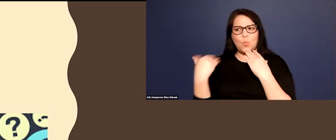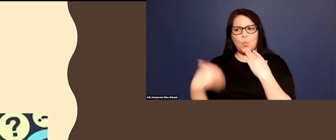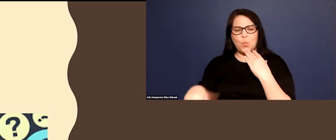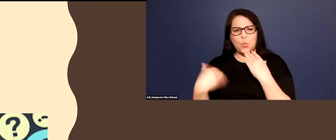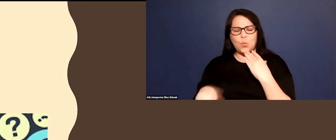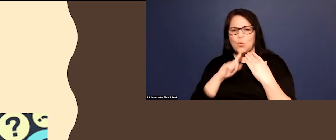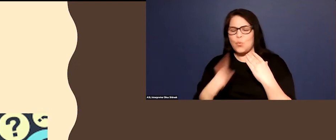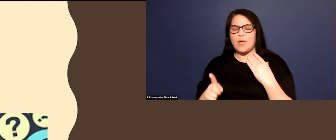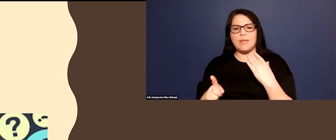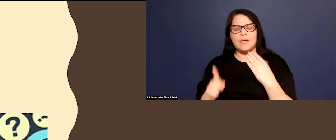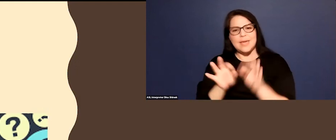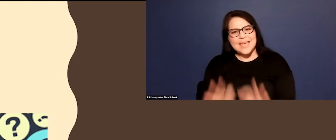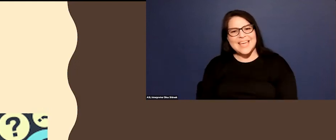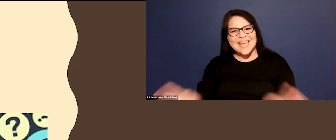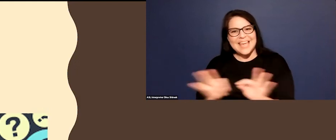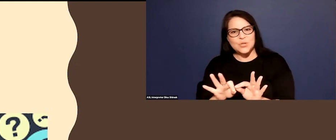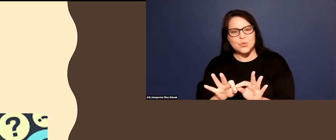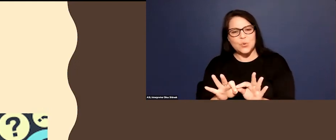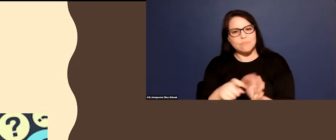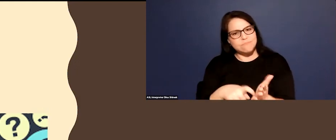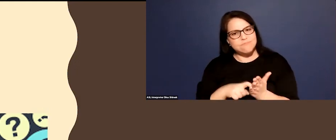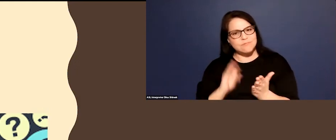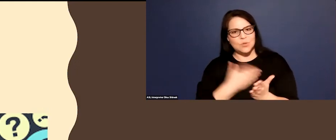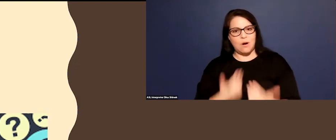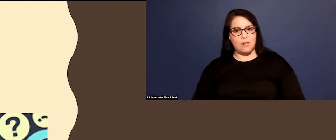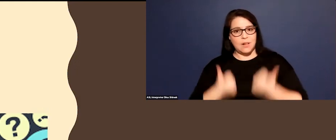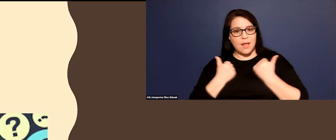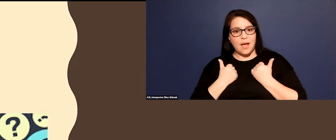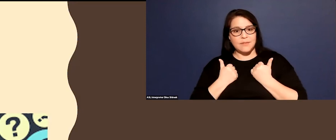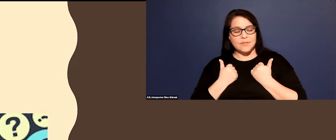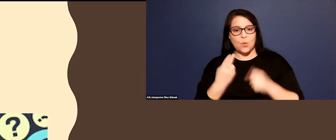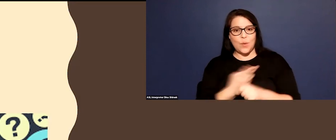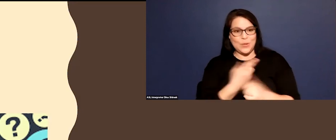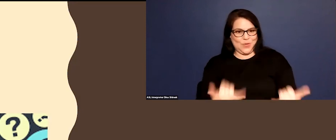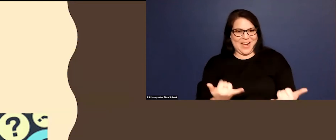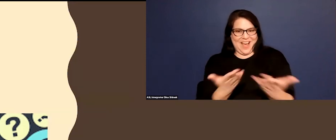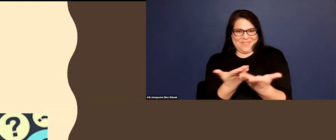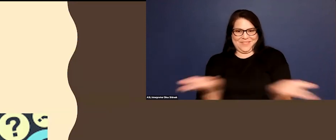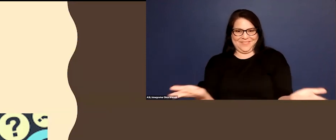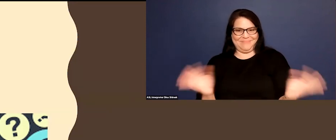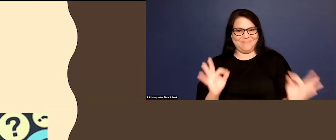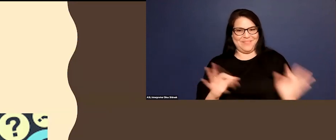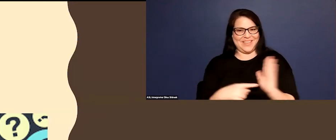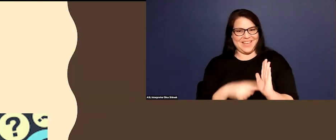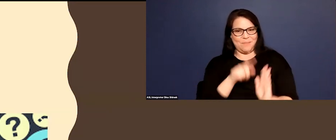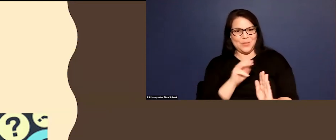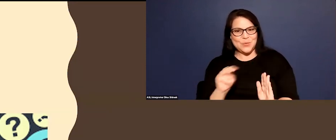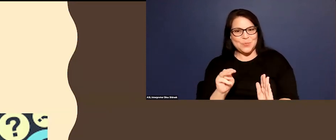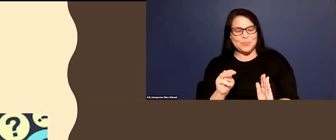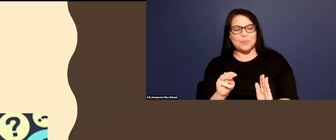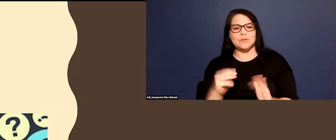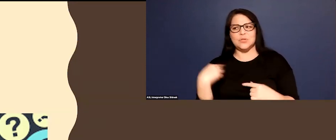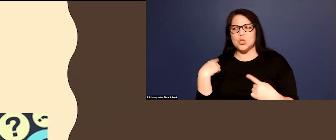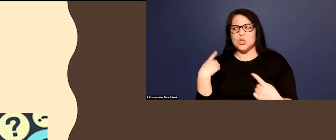so integral in our lives. We're using it today. Throughout history, the